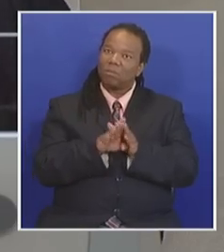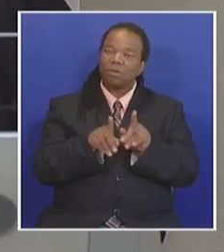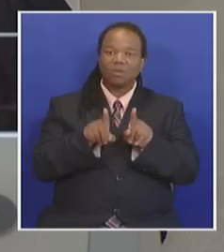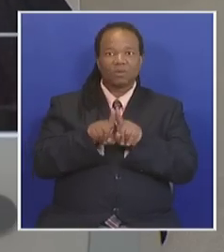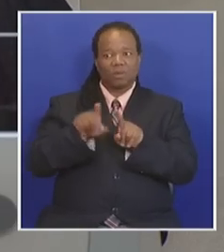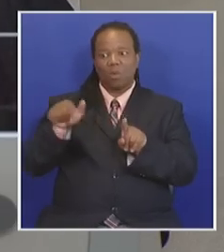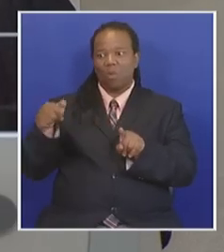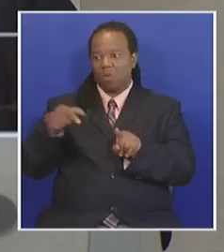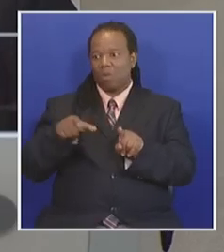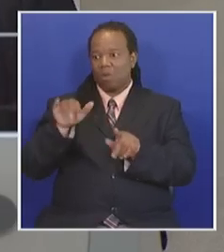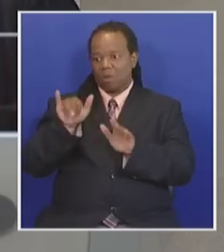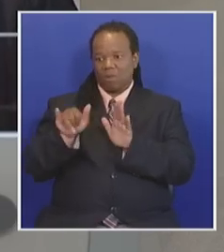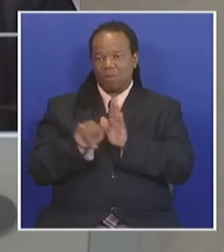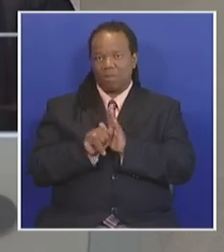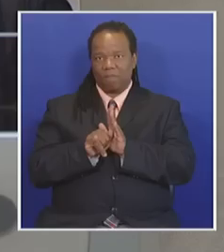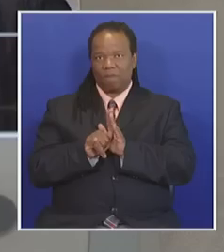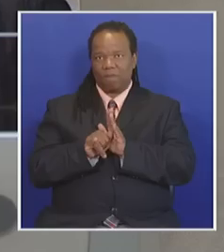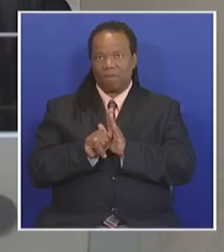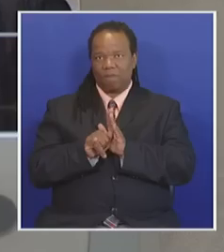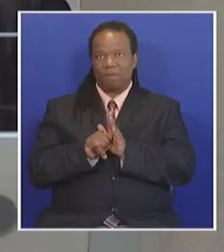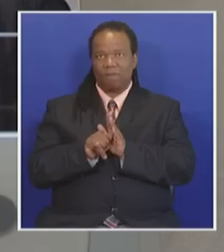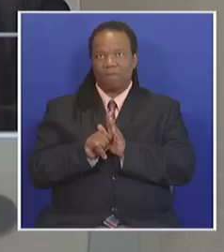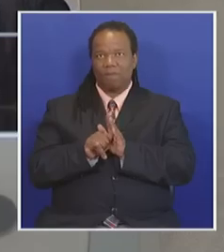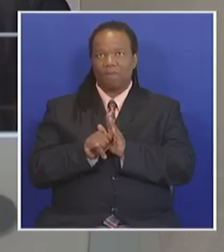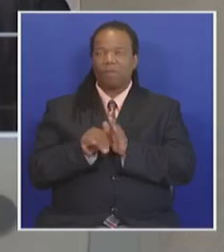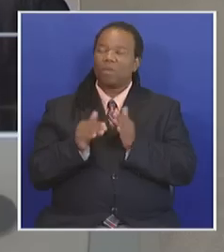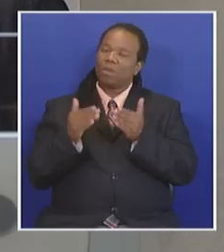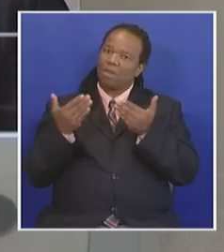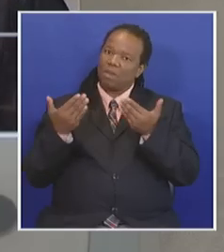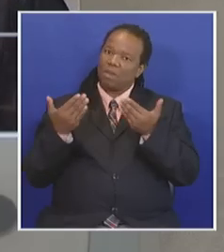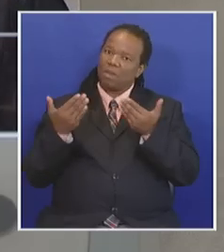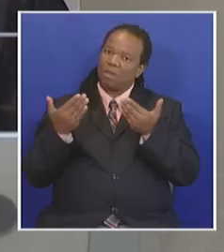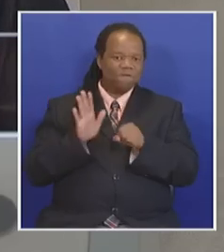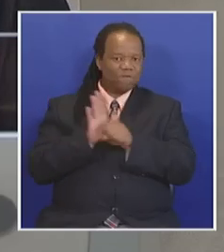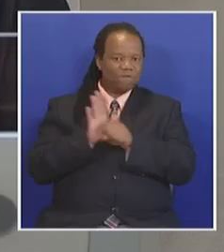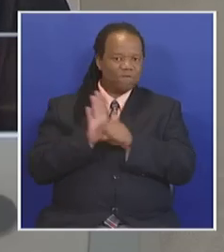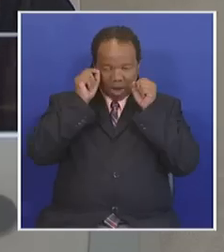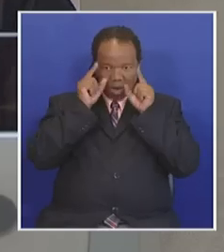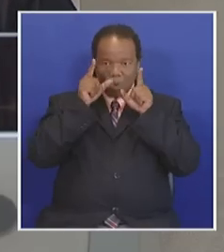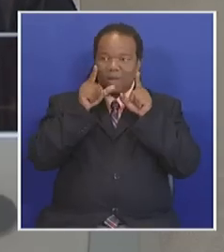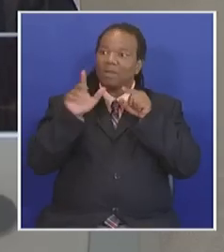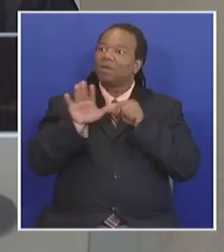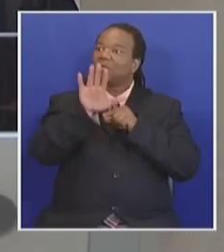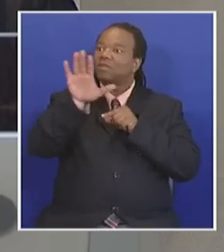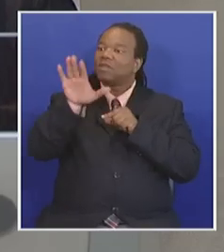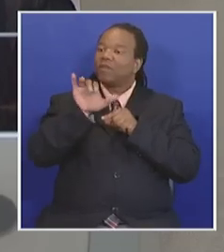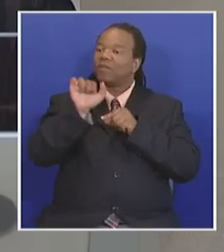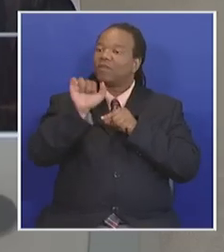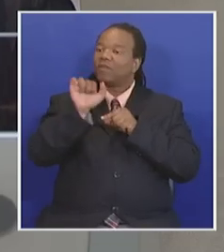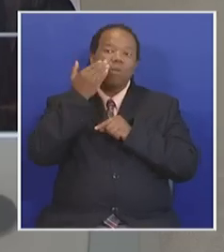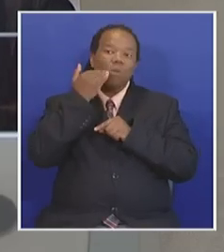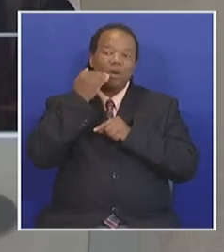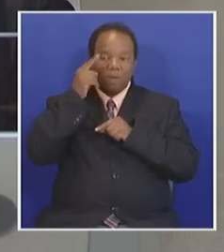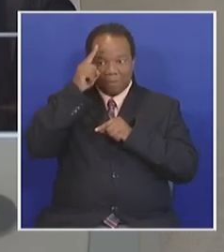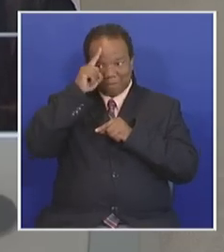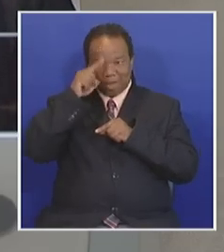envisioned. We have truly become wary of the notion that South Africa belongs to all who live in it, black and white,